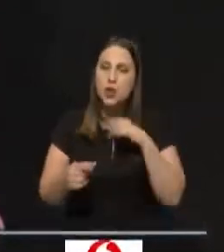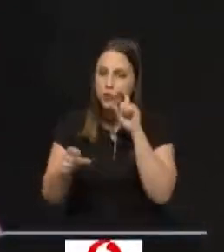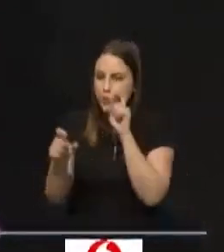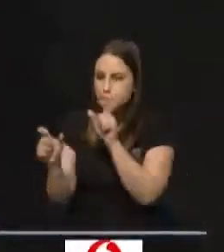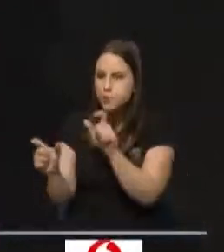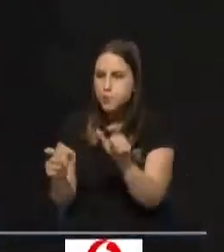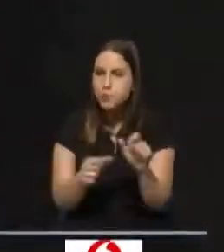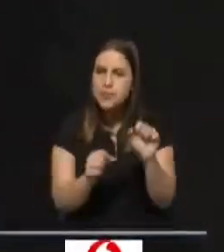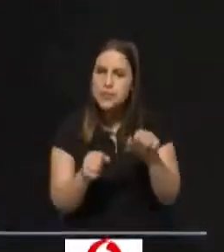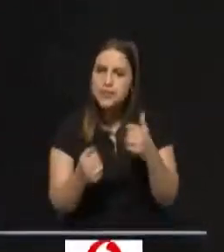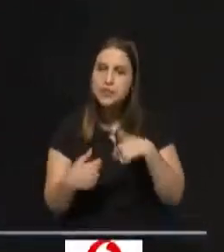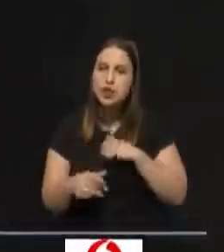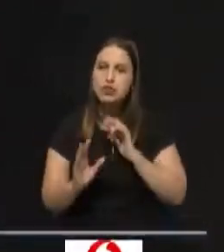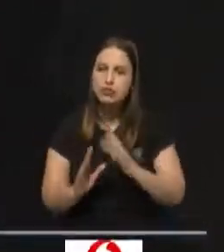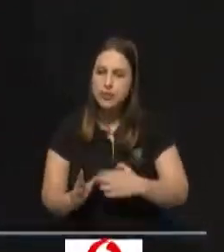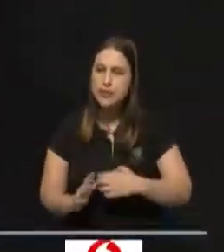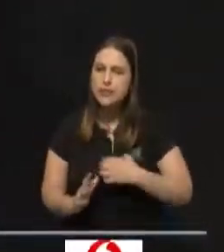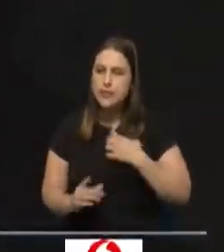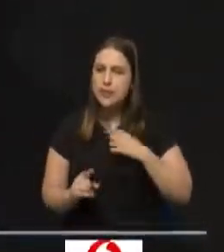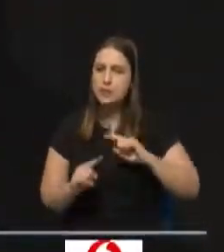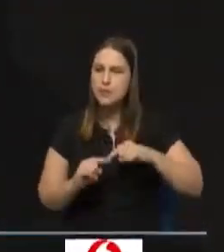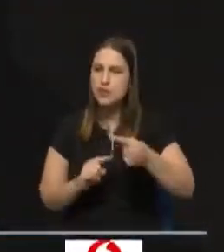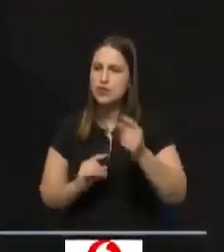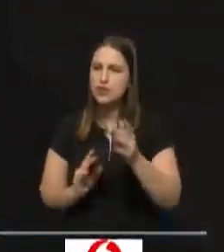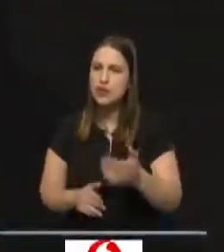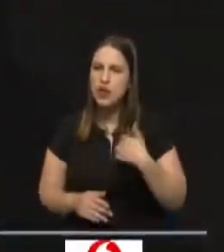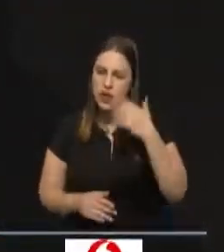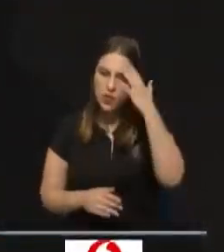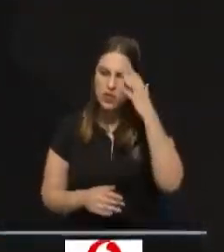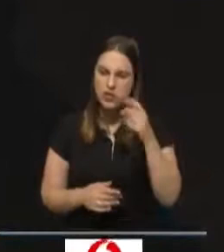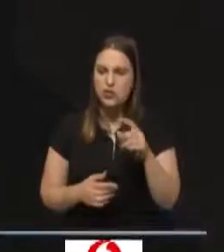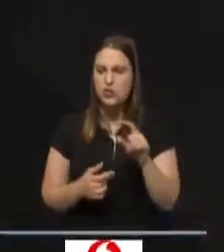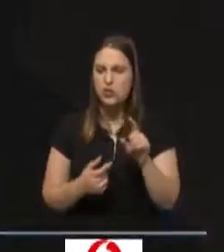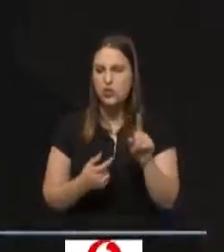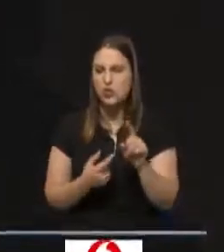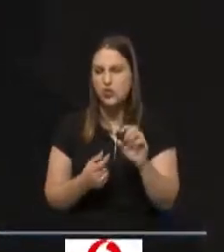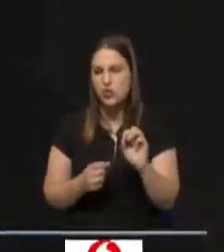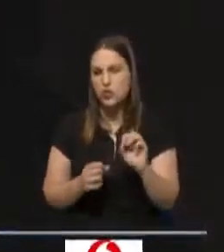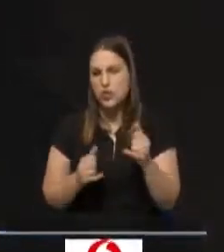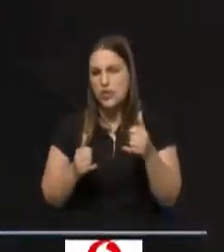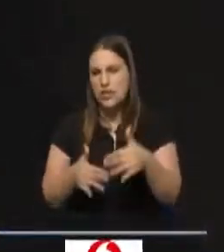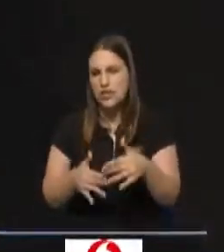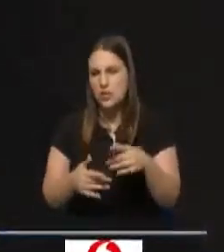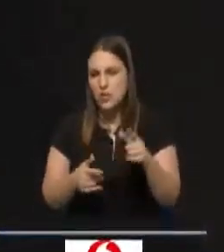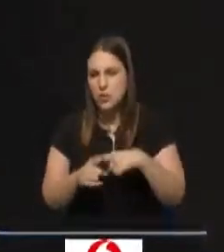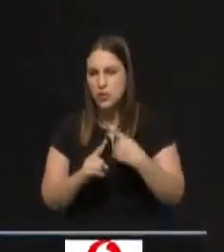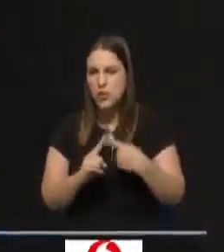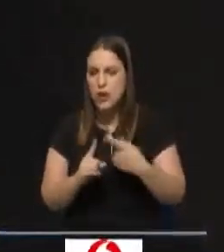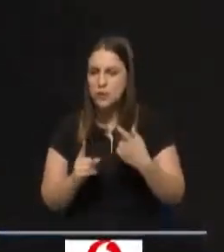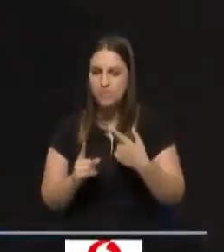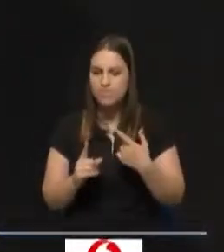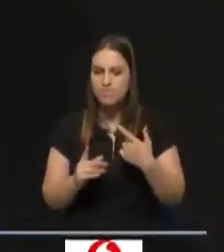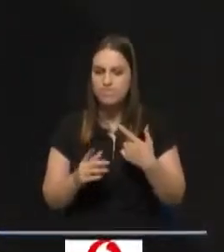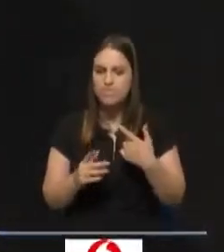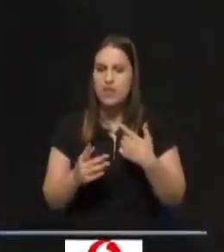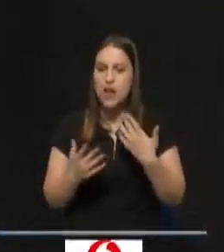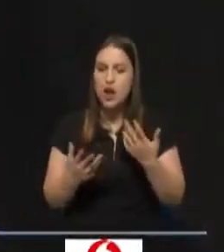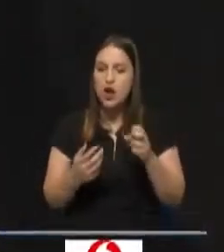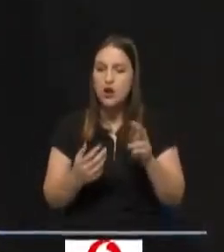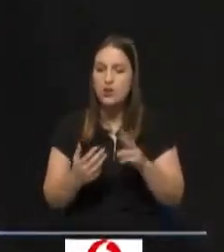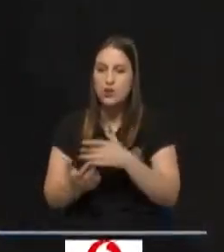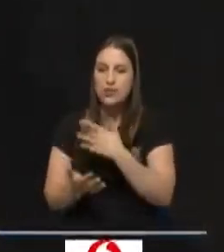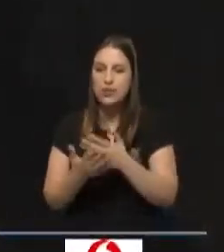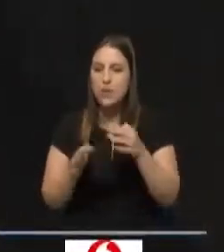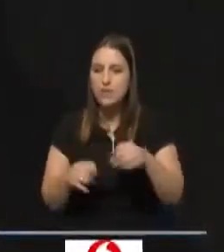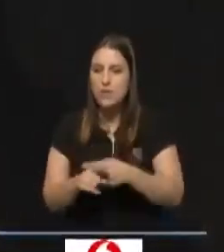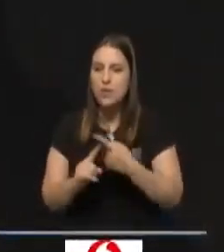We are monitoring it. We are beginning to feel the impacts. The first quarter, we didn't feel the impact so much, but now